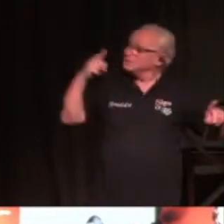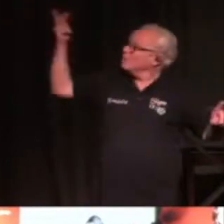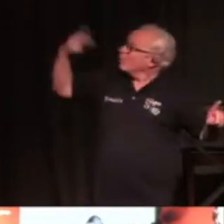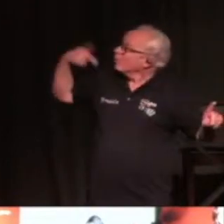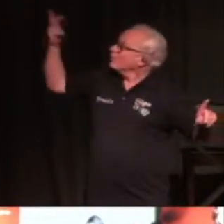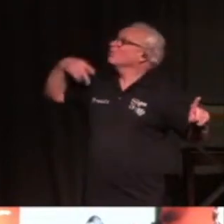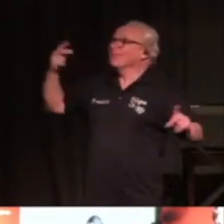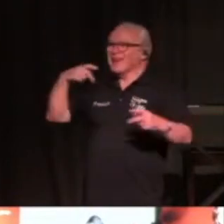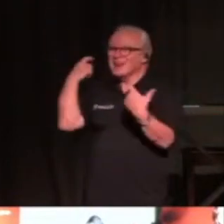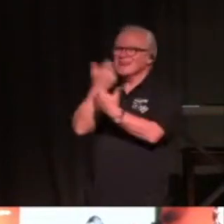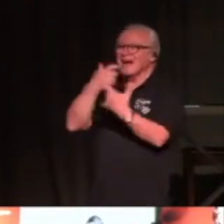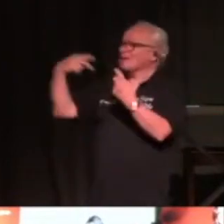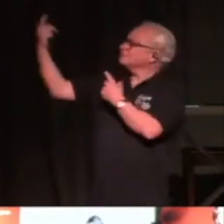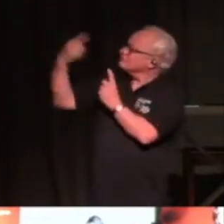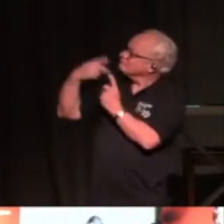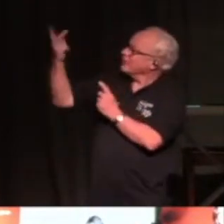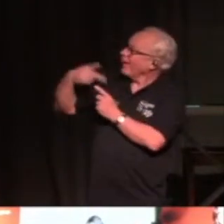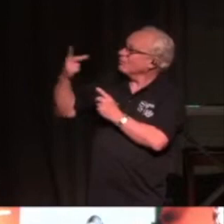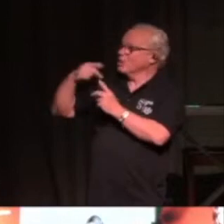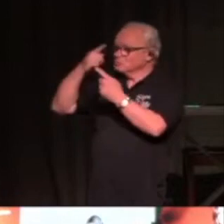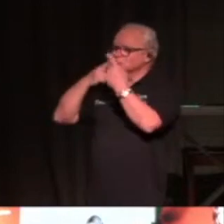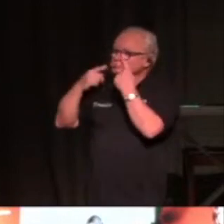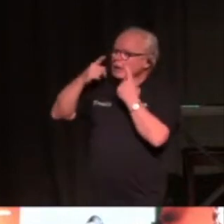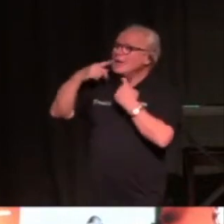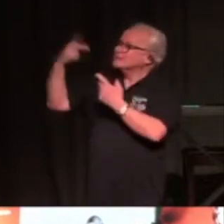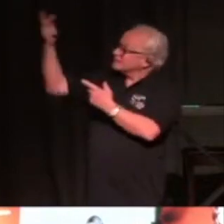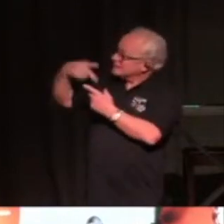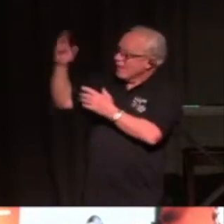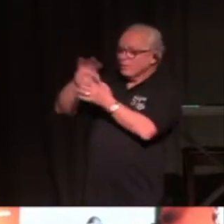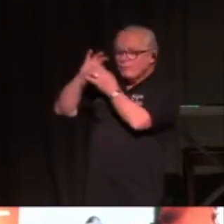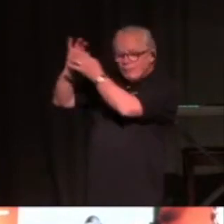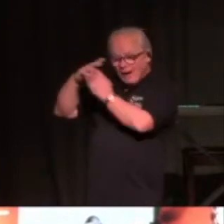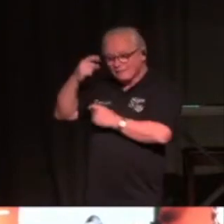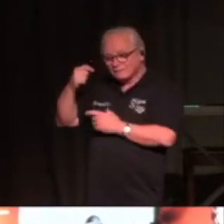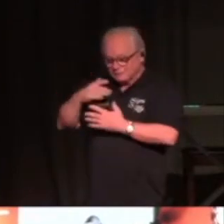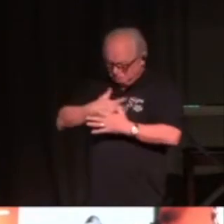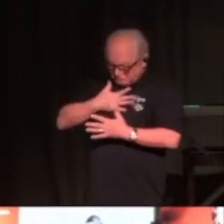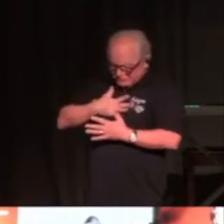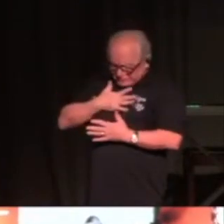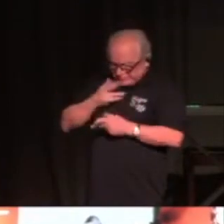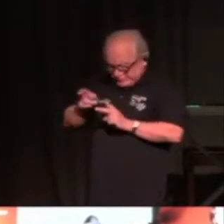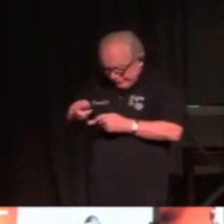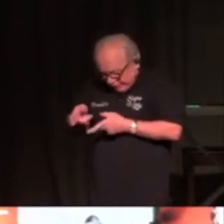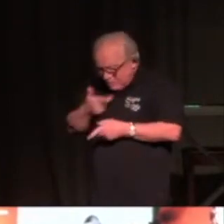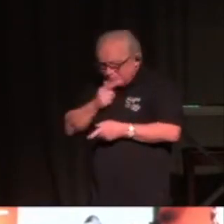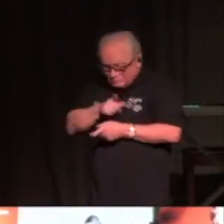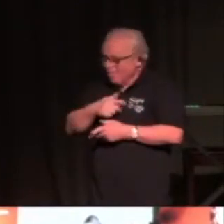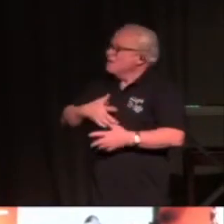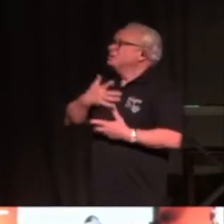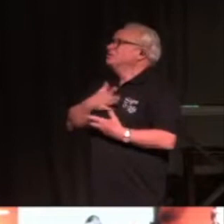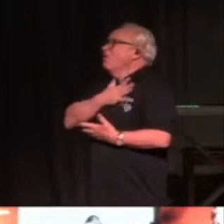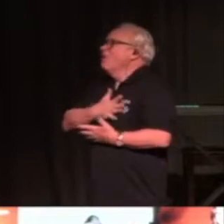together. We have wept together, grieved together. He and